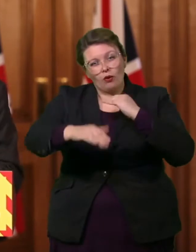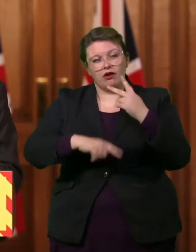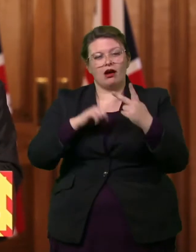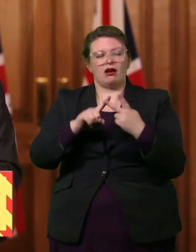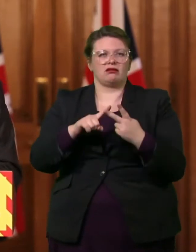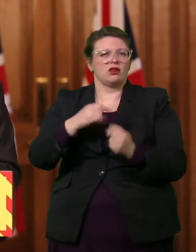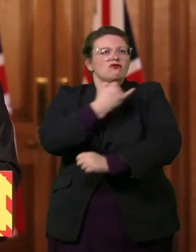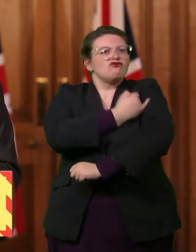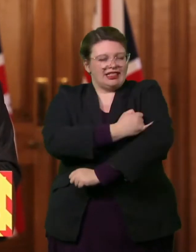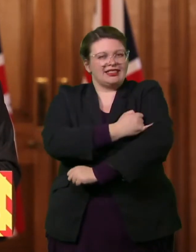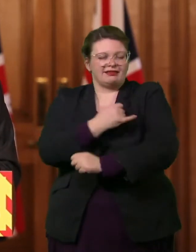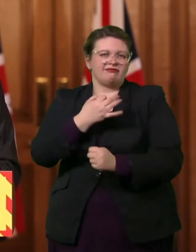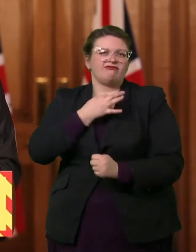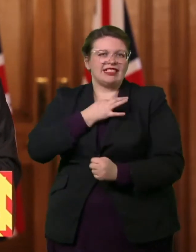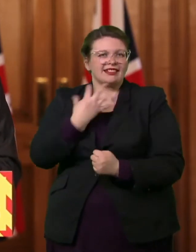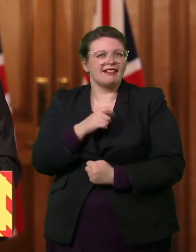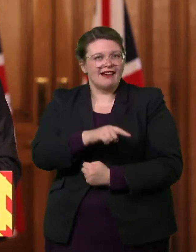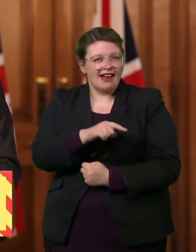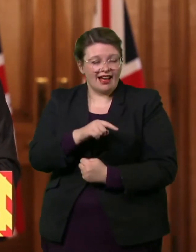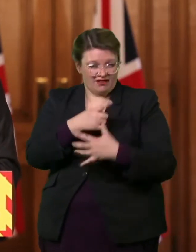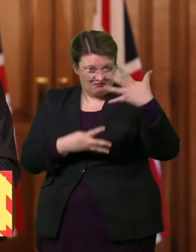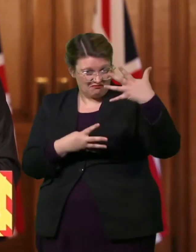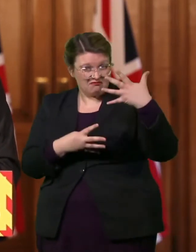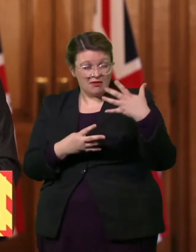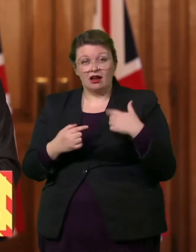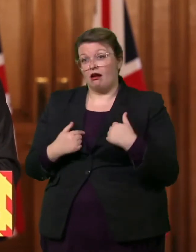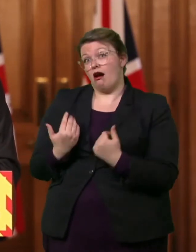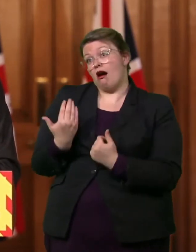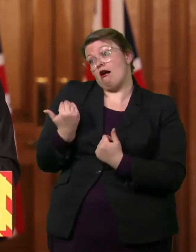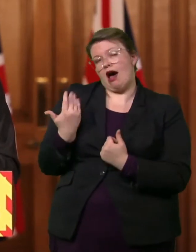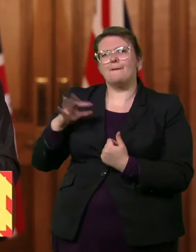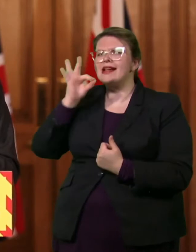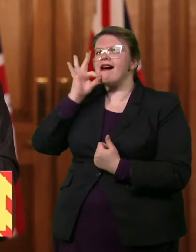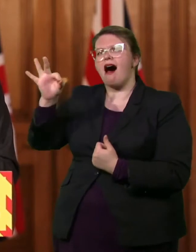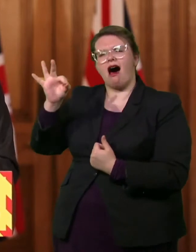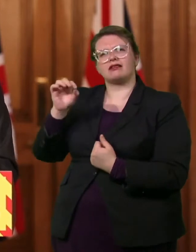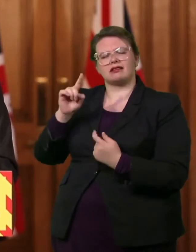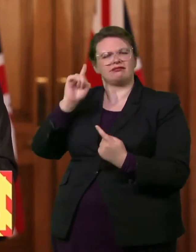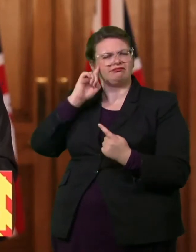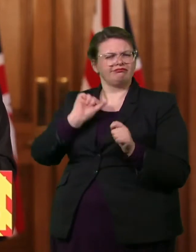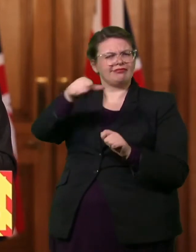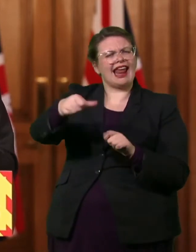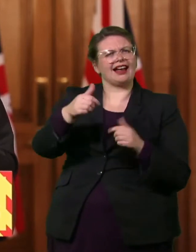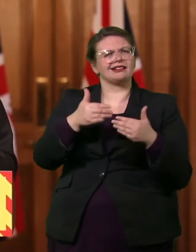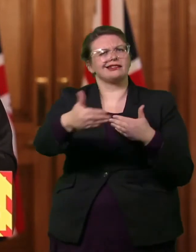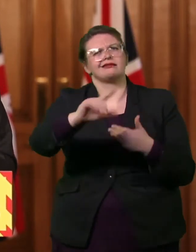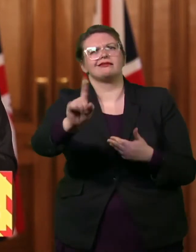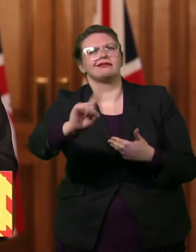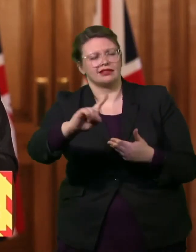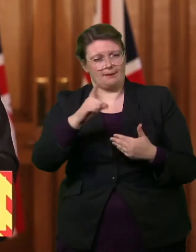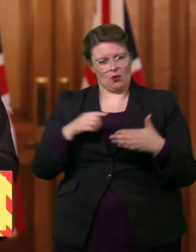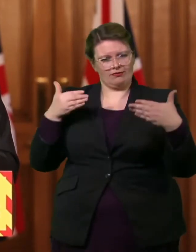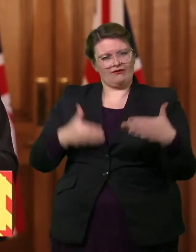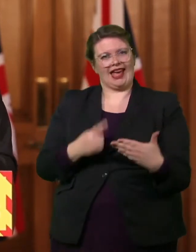clinicians at the JCVI to set out what is the best order to offer vaccinations for the under